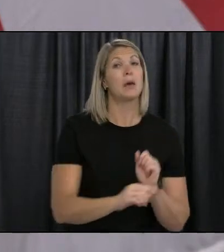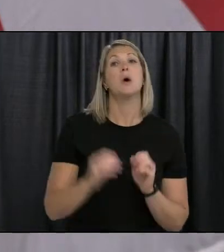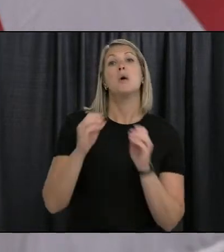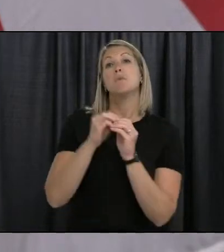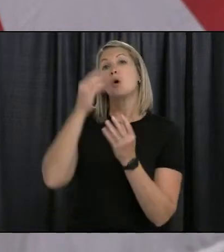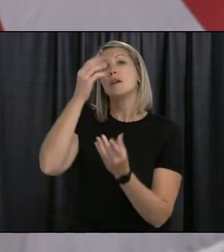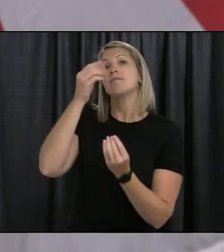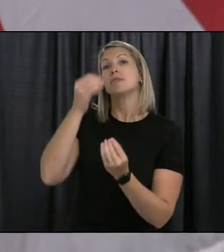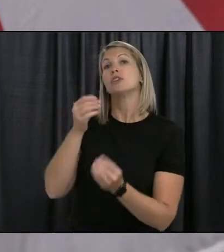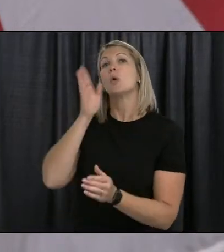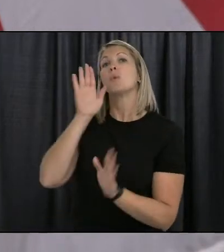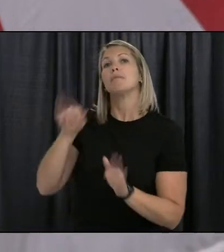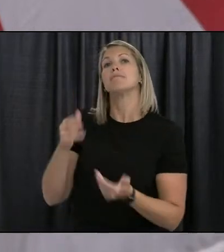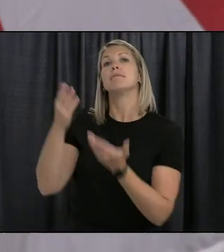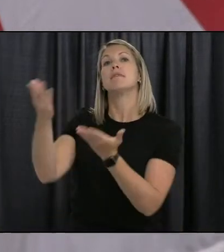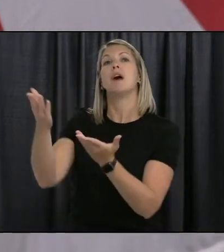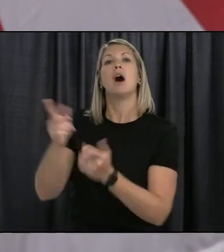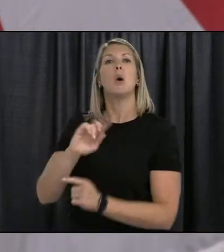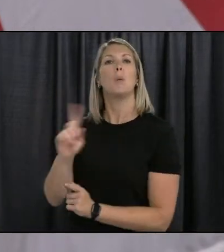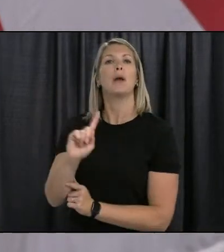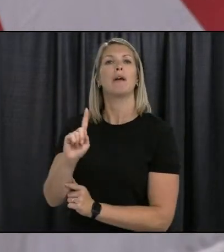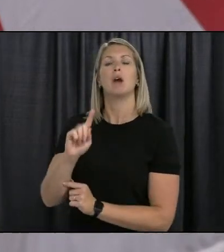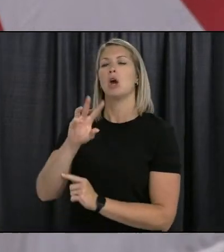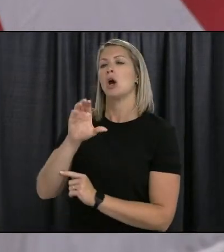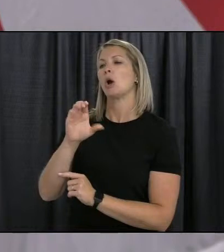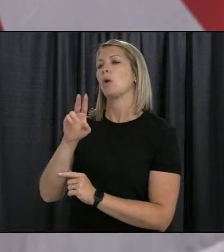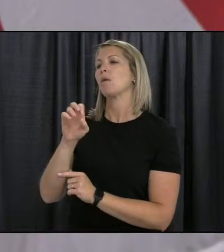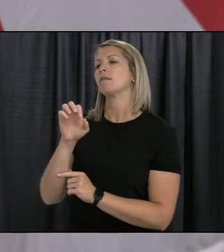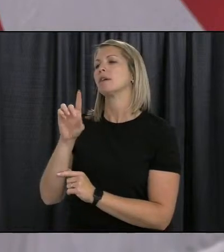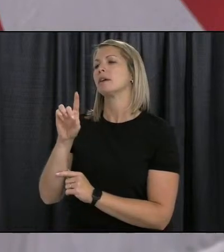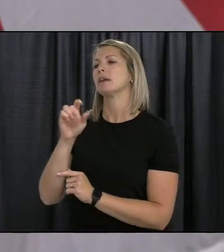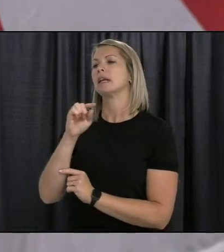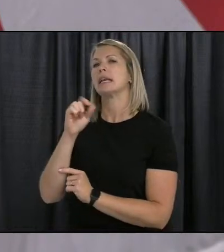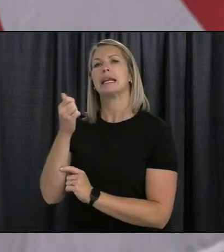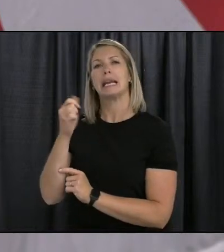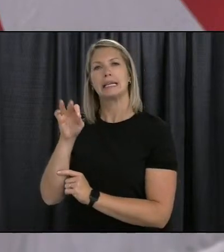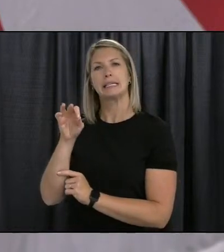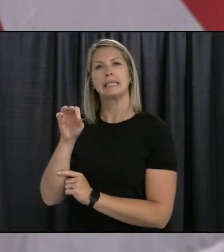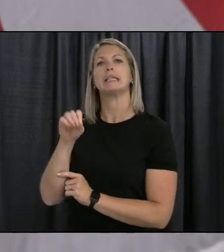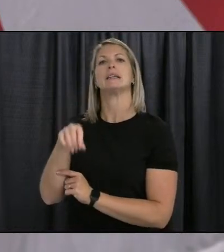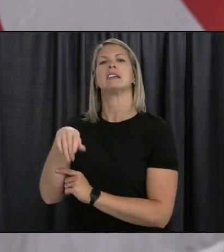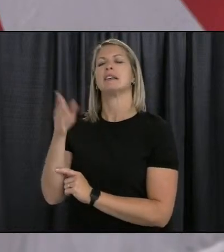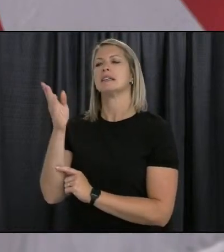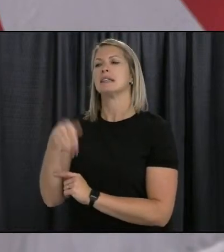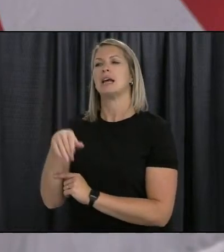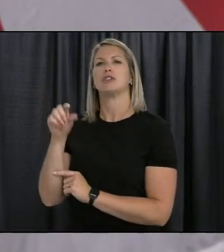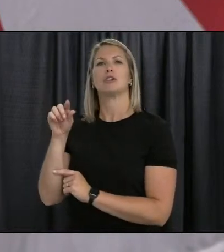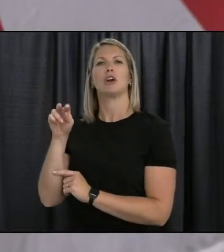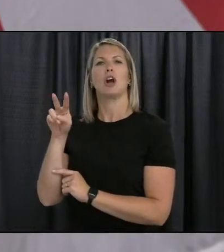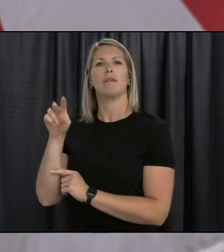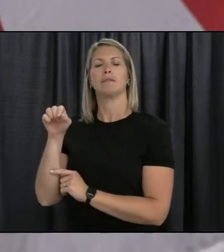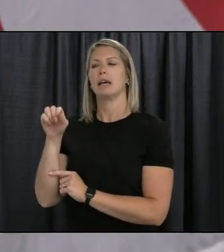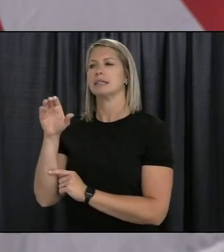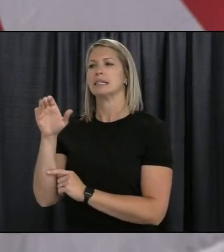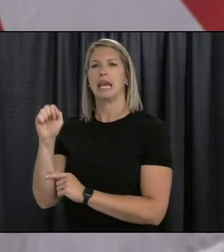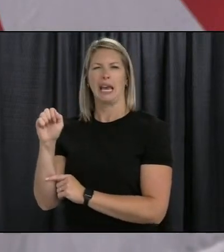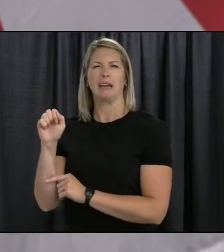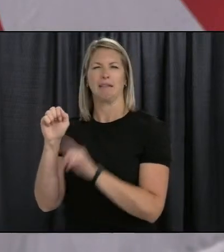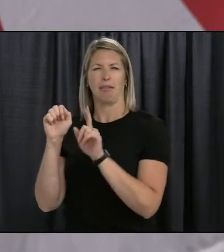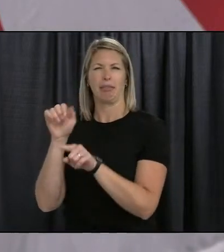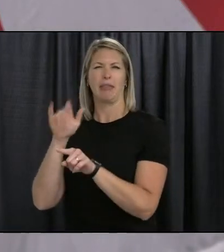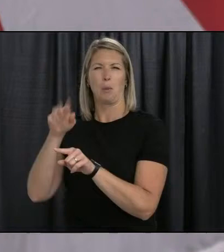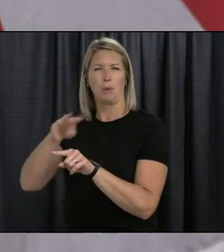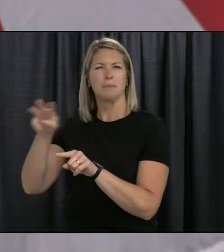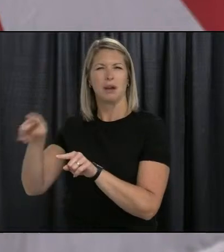gov.nl.ca/COVID-19. These guidelines will help support families in their Halloween festivities, and they will address social gatherings, trick-or-treating, and how to